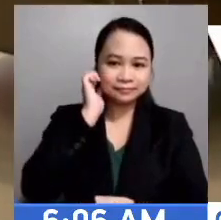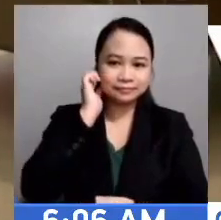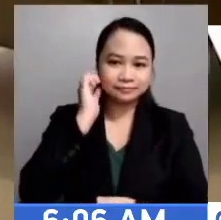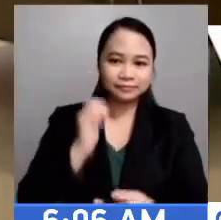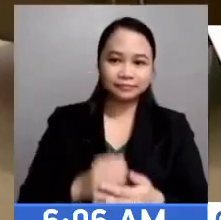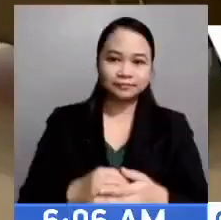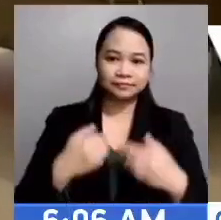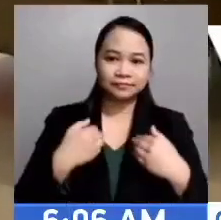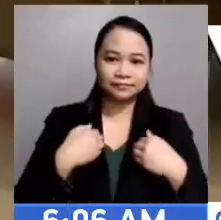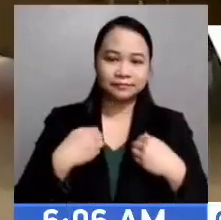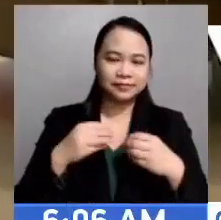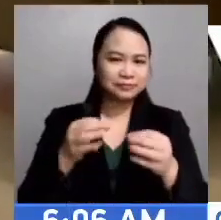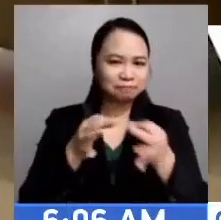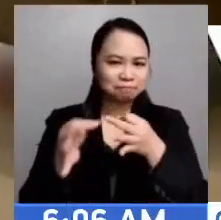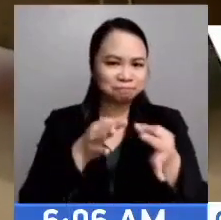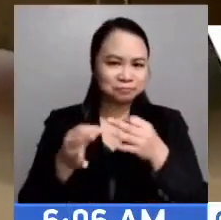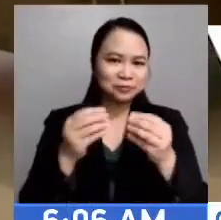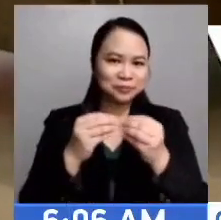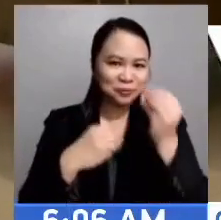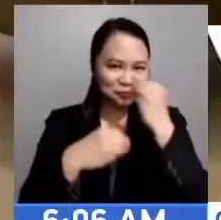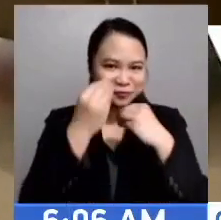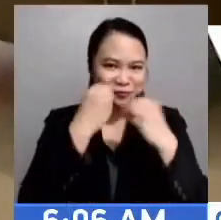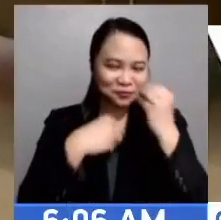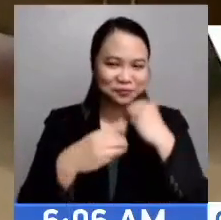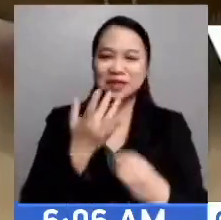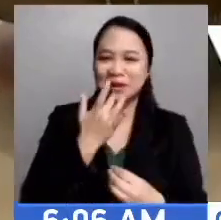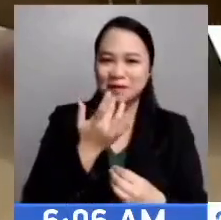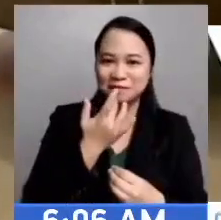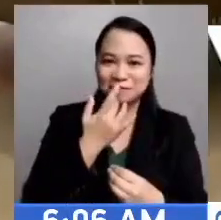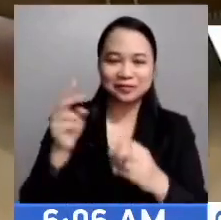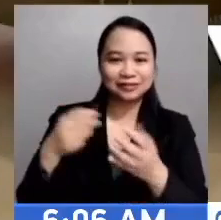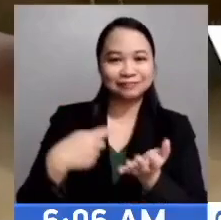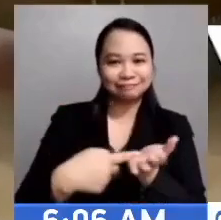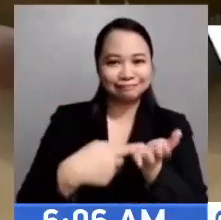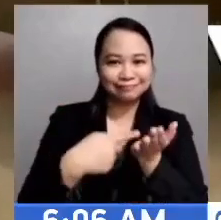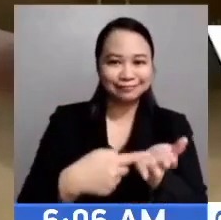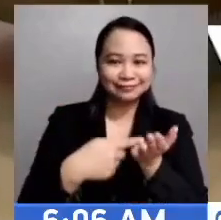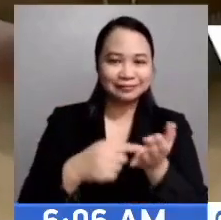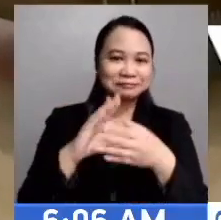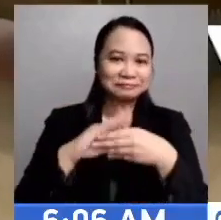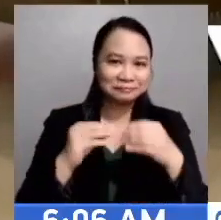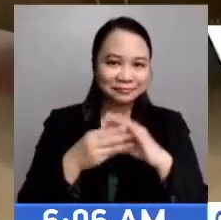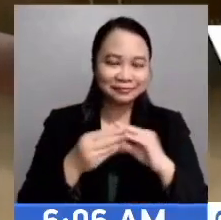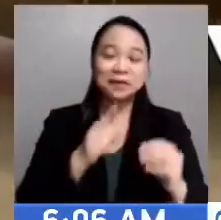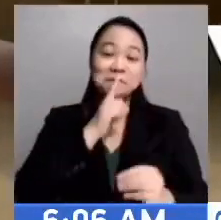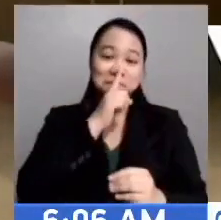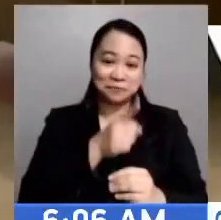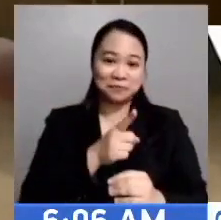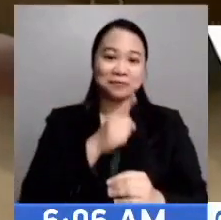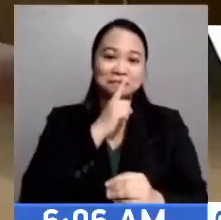I love Lumpia too. Yes. I'm sure your Filipino friends give you Lumpia. I have luck all the time.